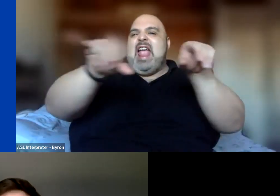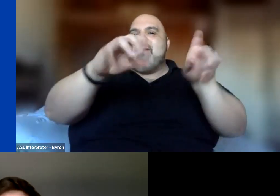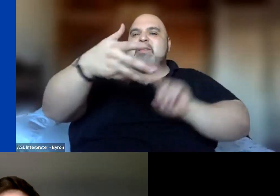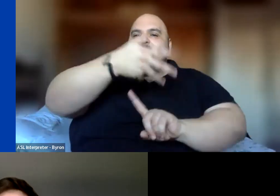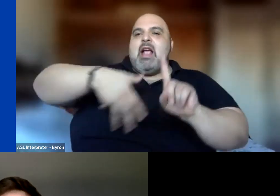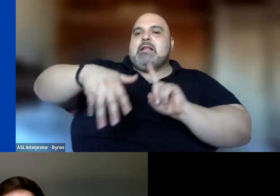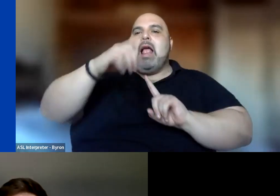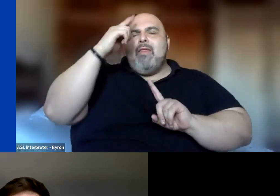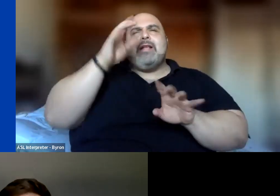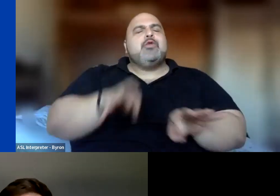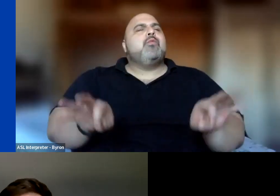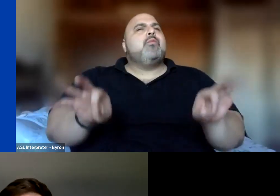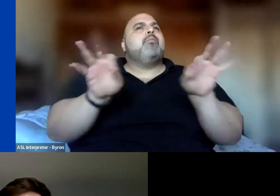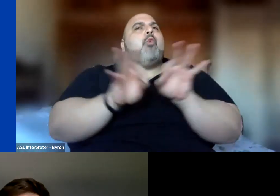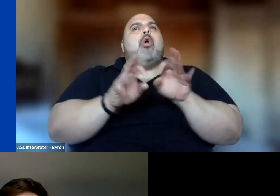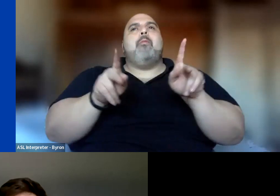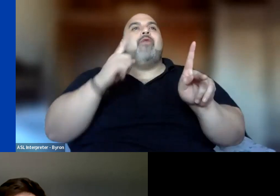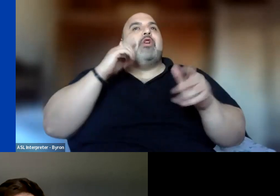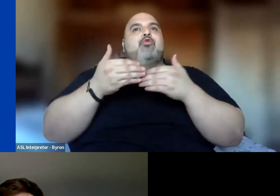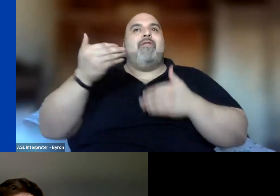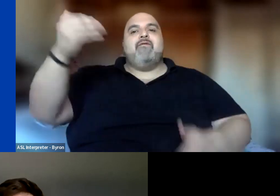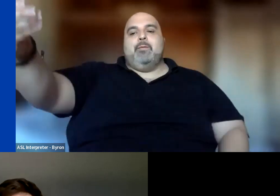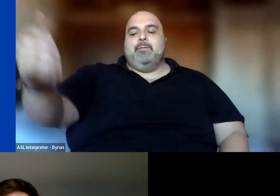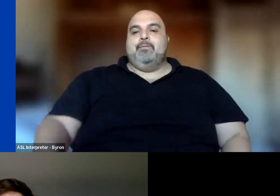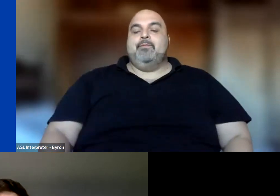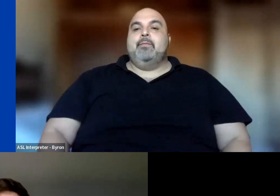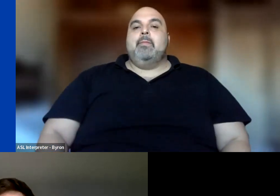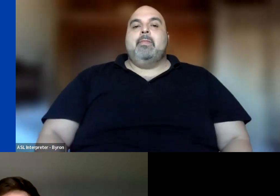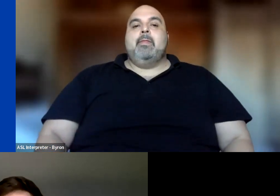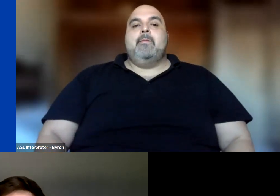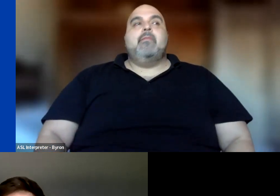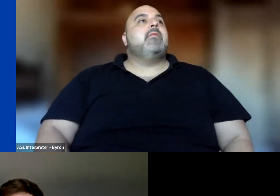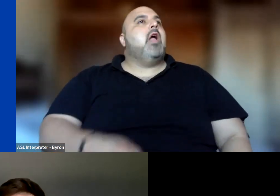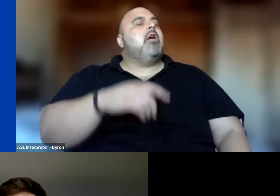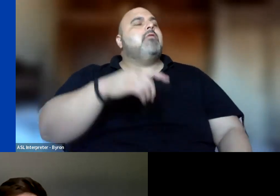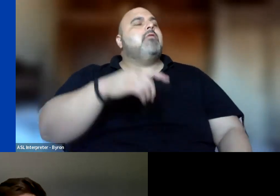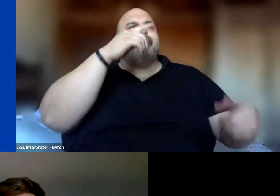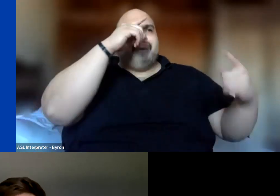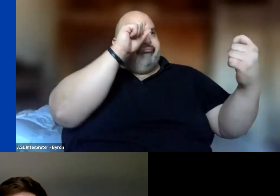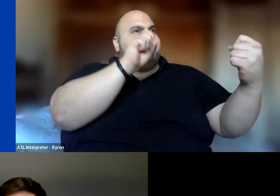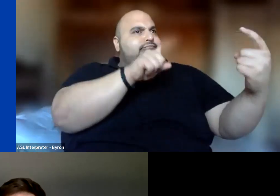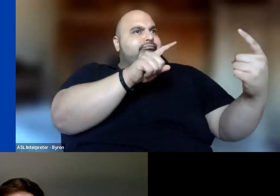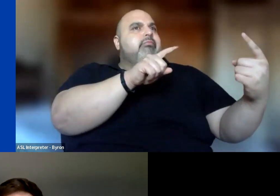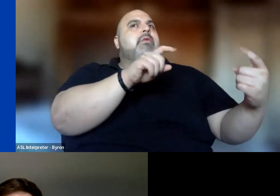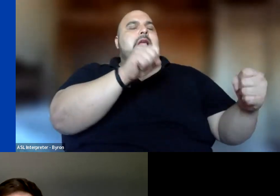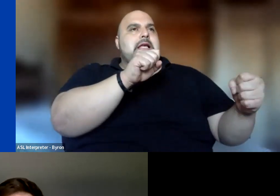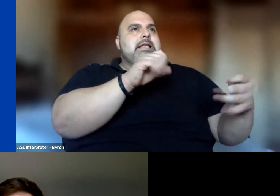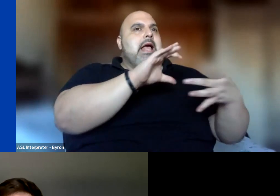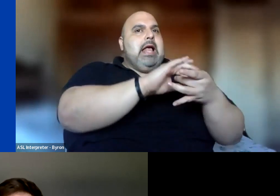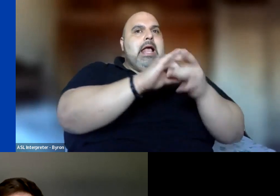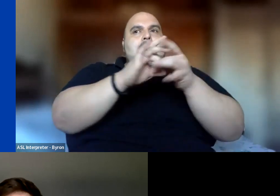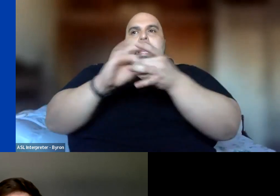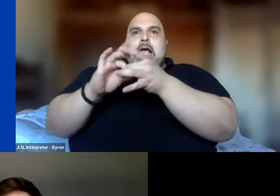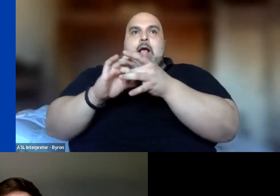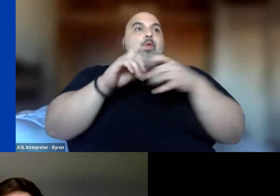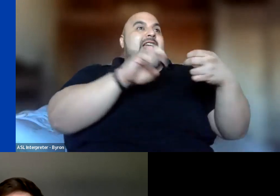incredible opportunity moving forward. Yeah, couldn't agree more. I think just the interconnectedness of the issues across